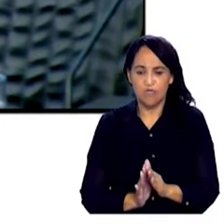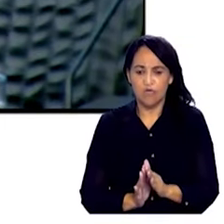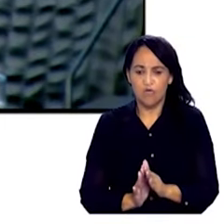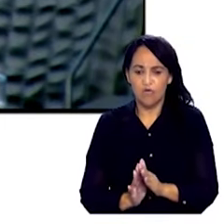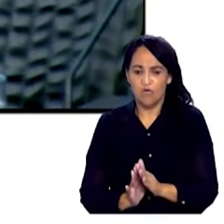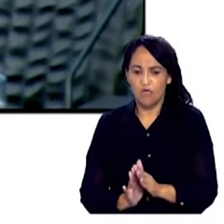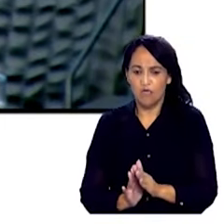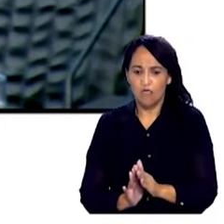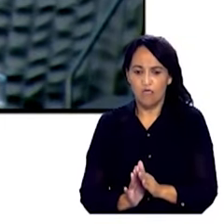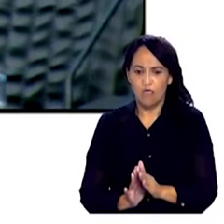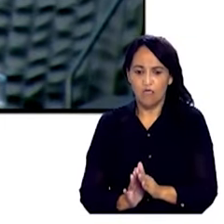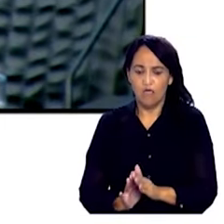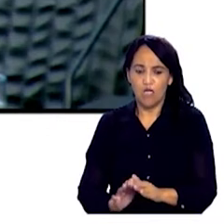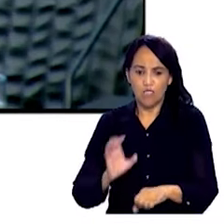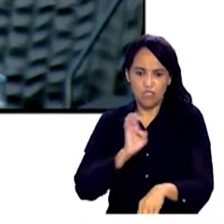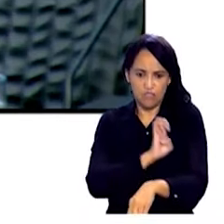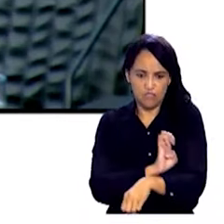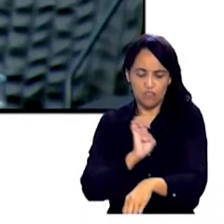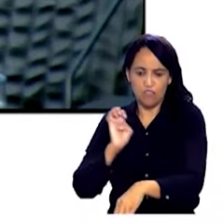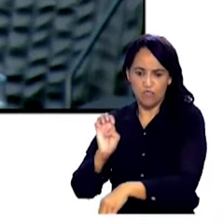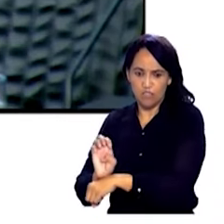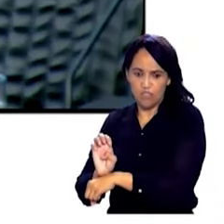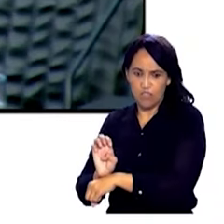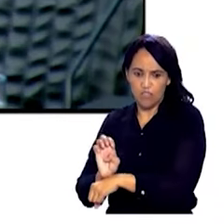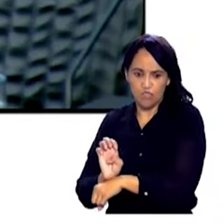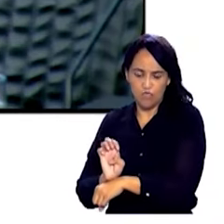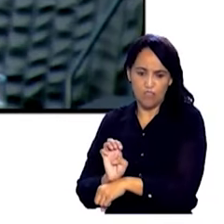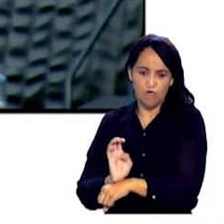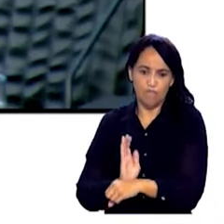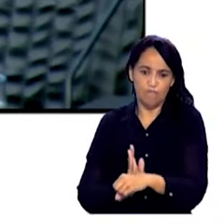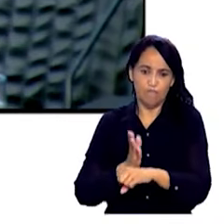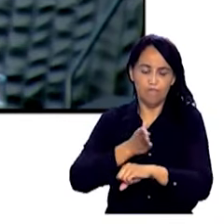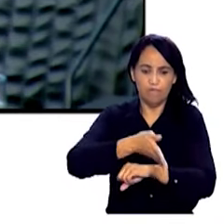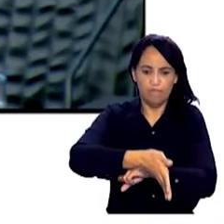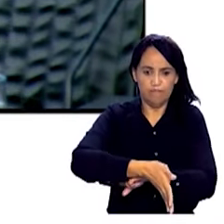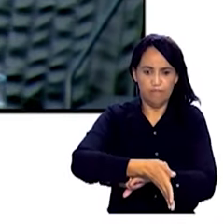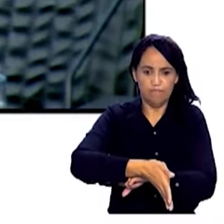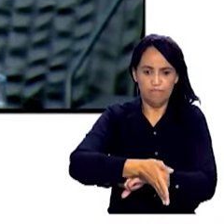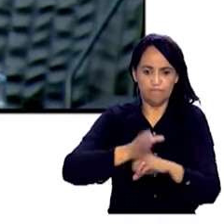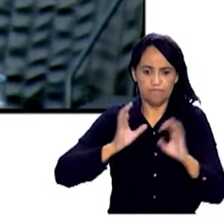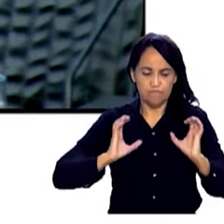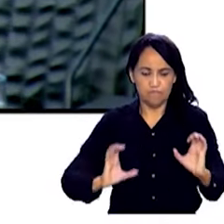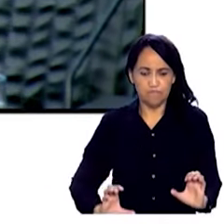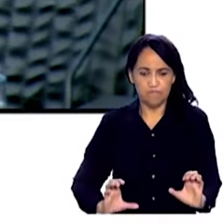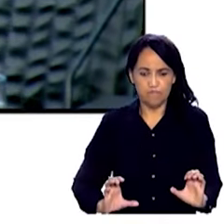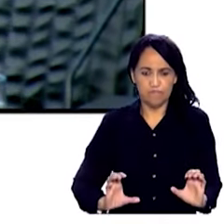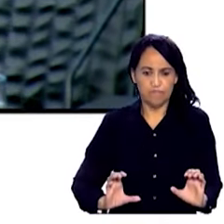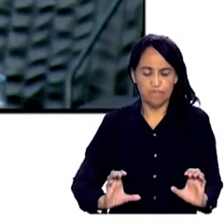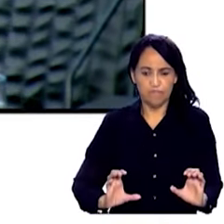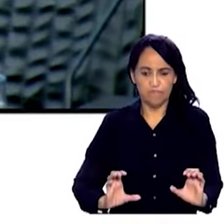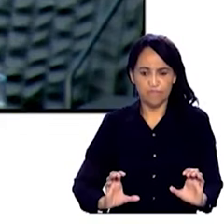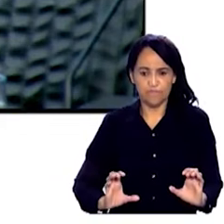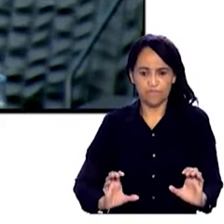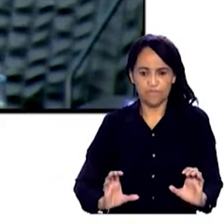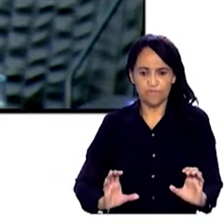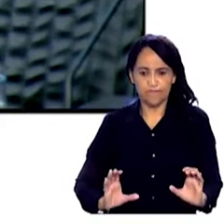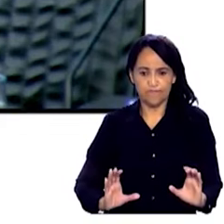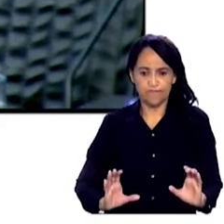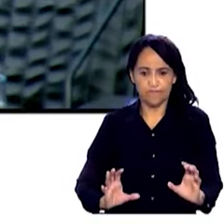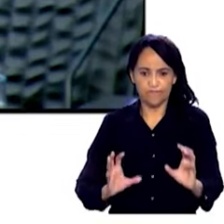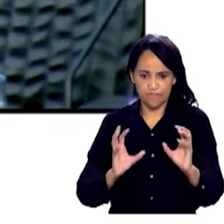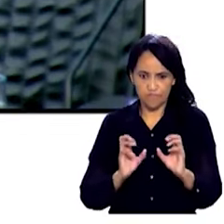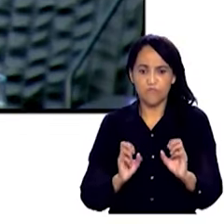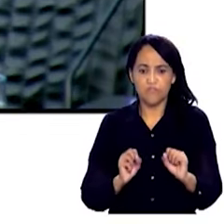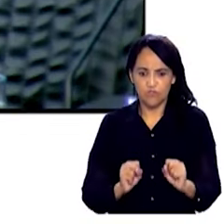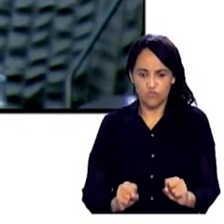National citizenships those cases Are rarely accepted For review by the Supreme cour congress can